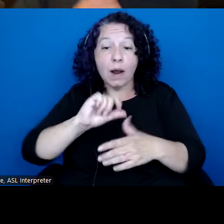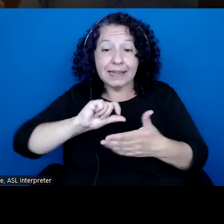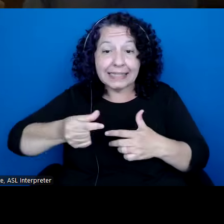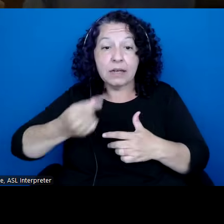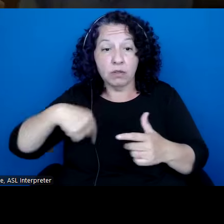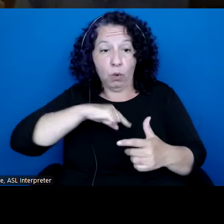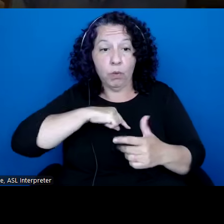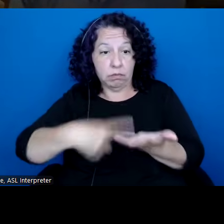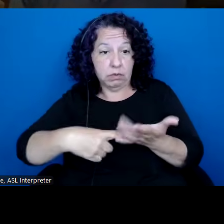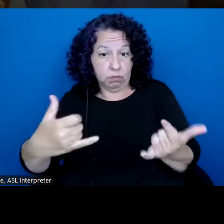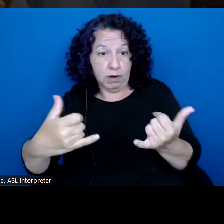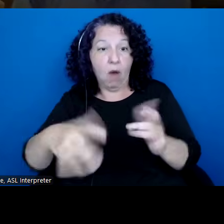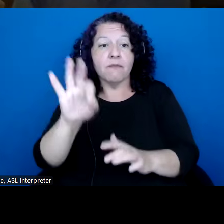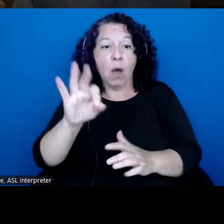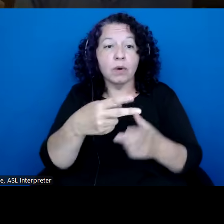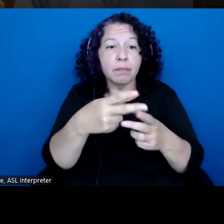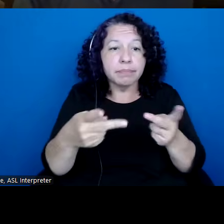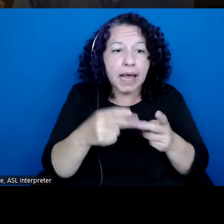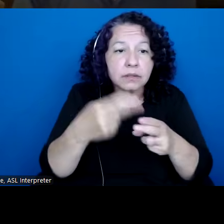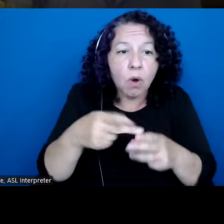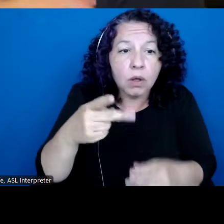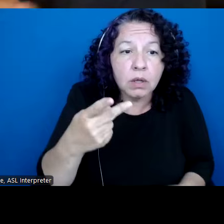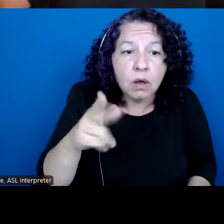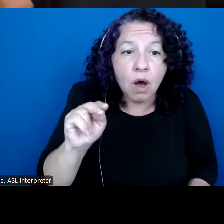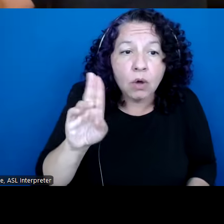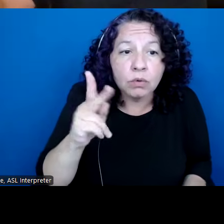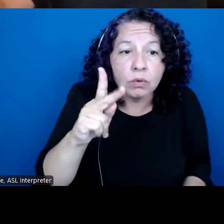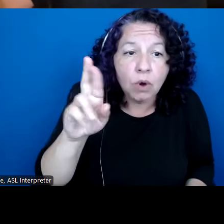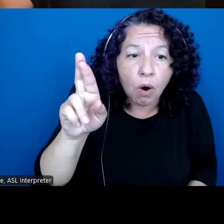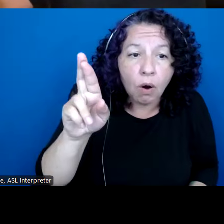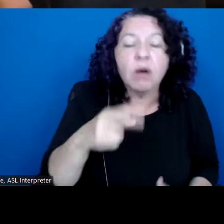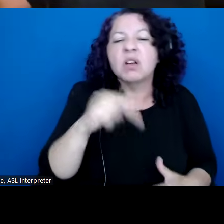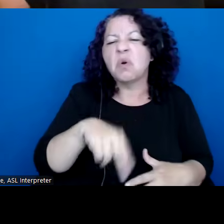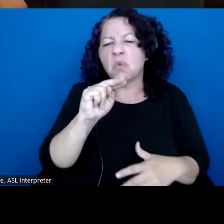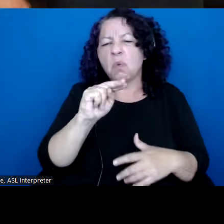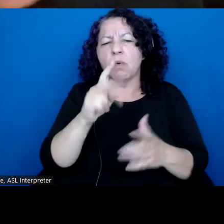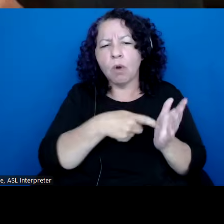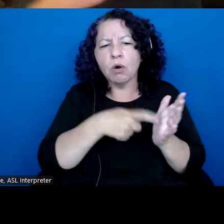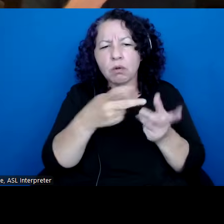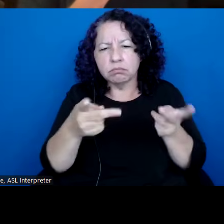was found at this place called Hamukar, an archaeological site in northeastern Syria.